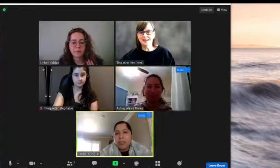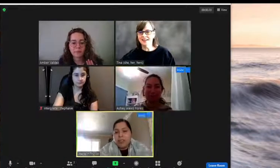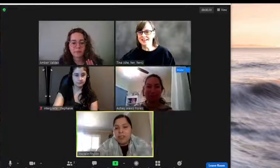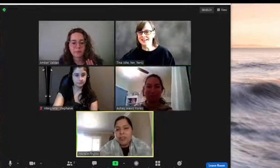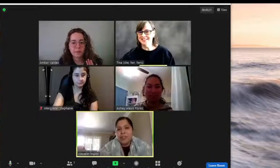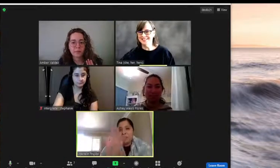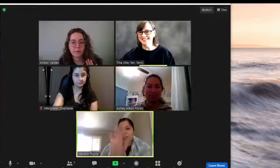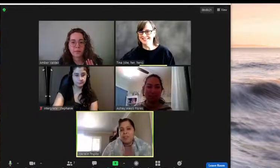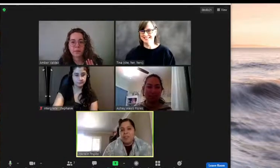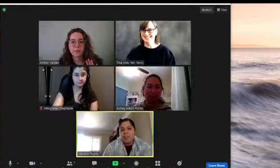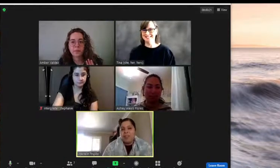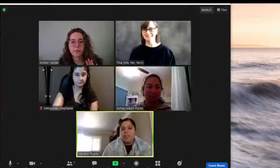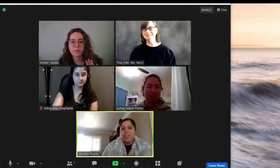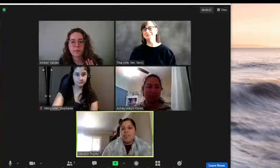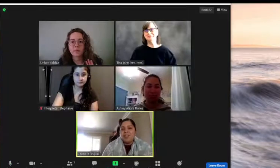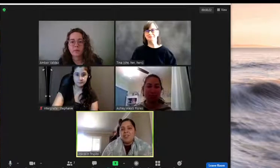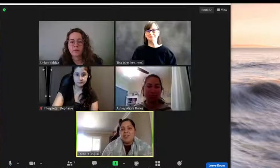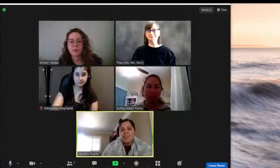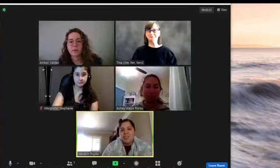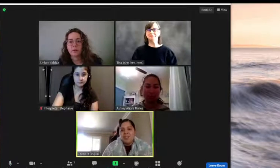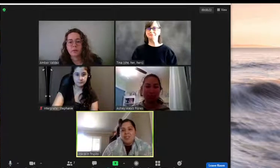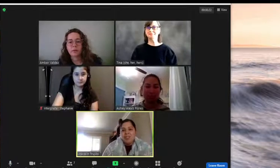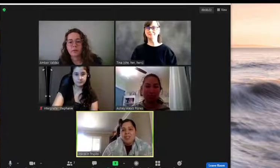Hello. Hi.